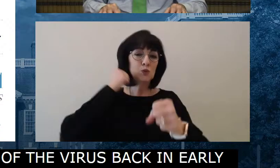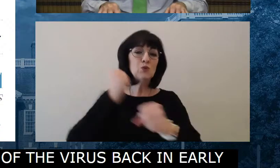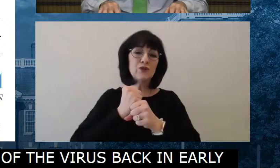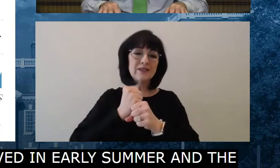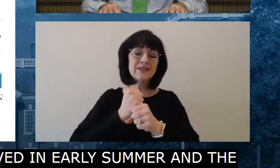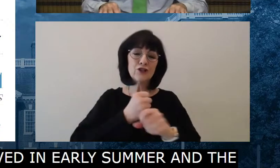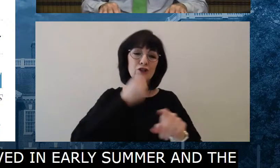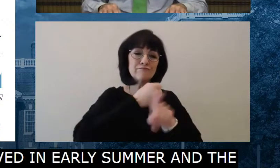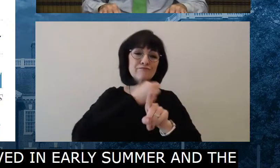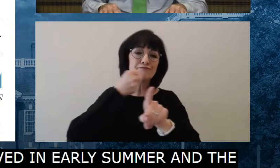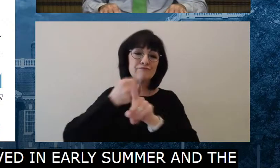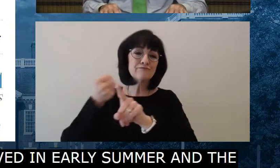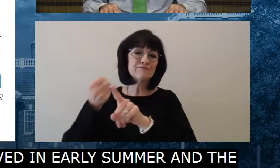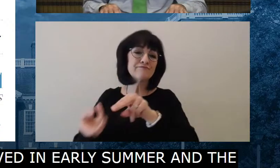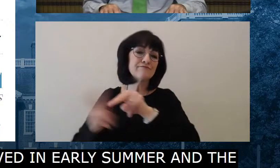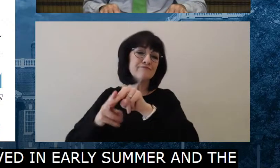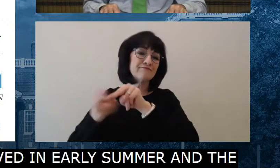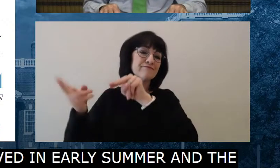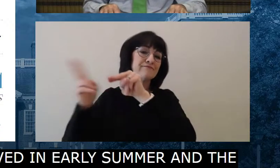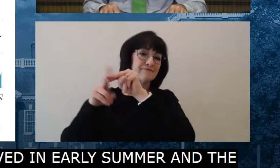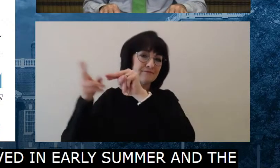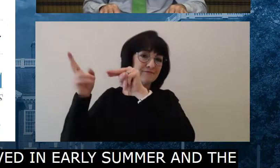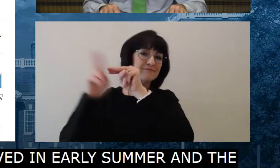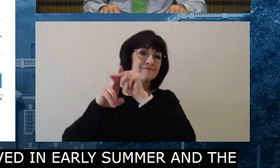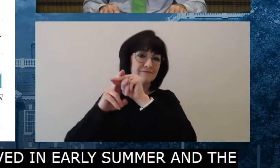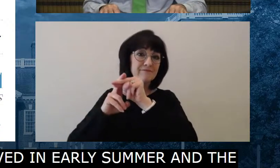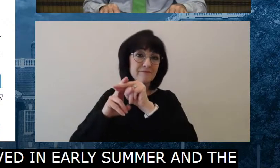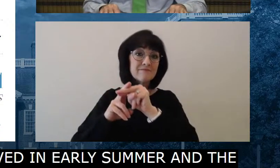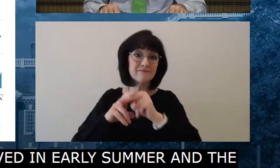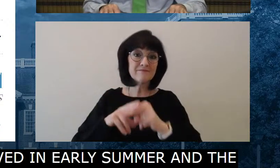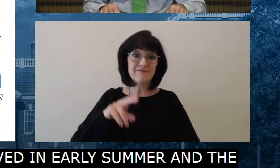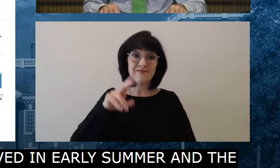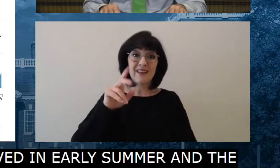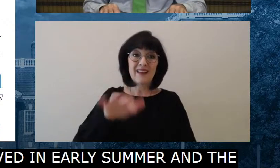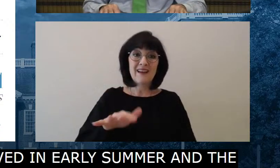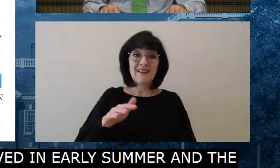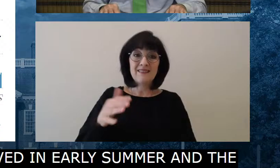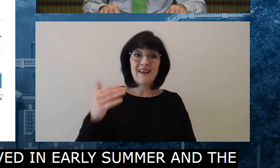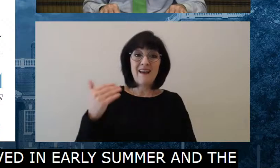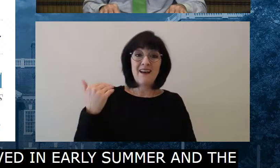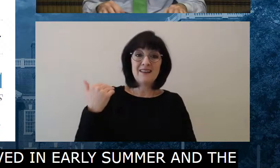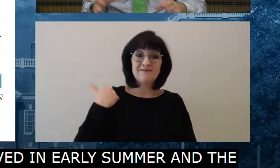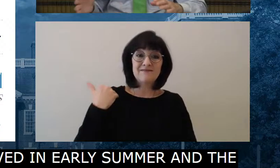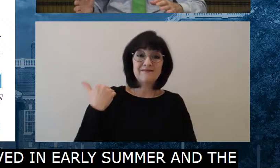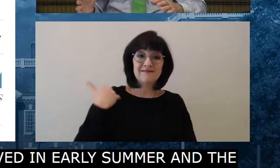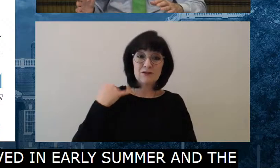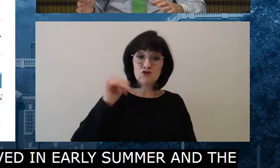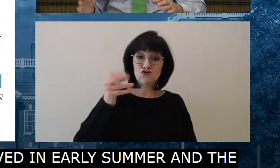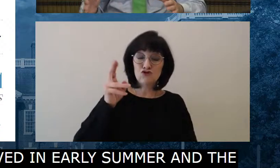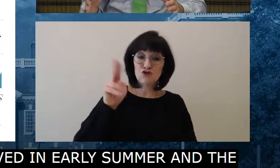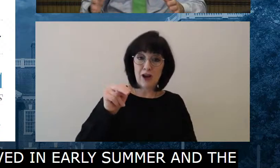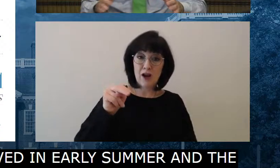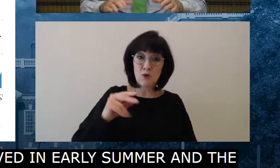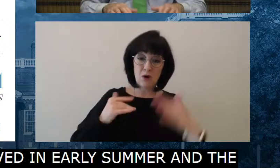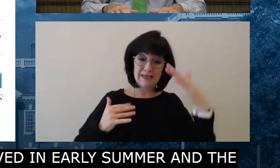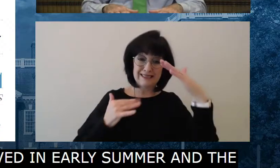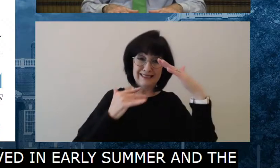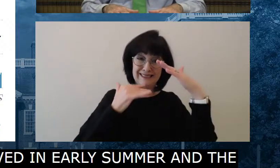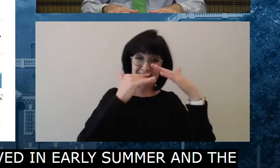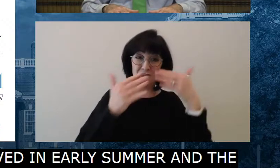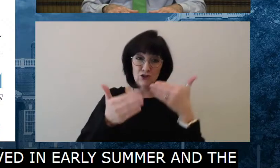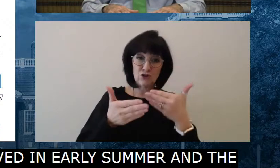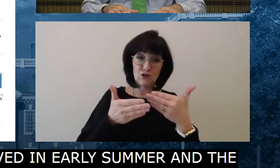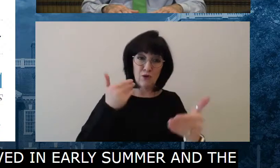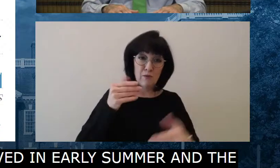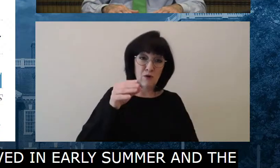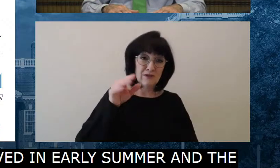peaked with hospitalizations almost 500 at 474. And at that level, the reports that we got from